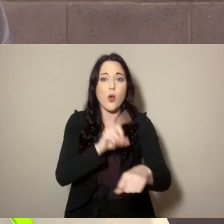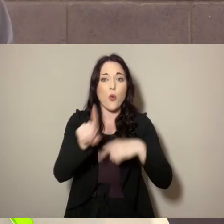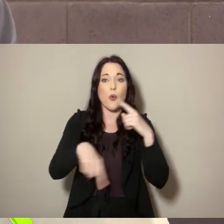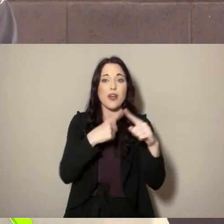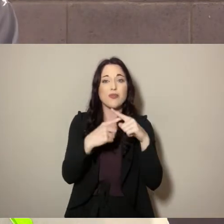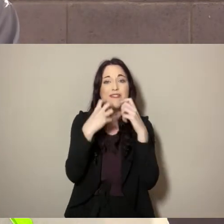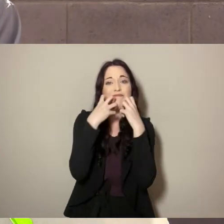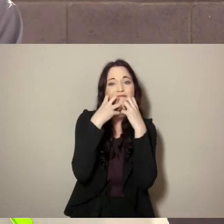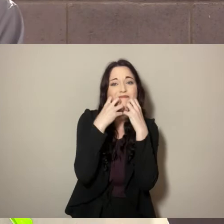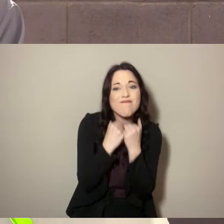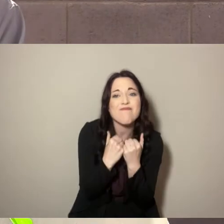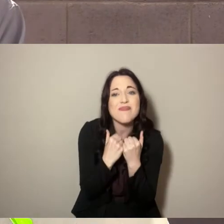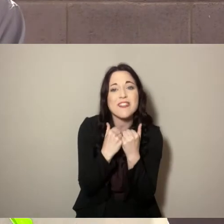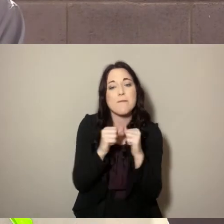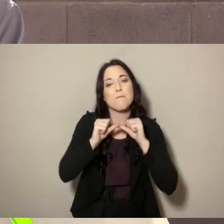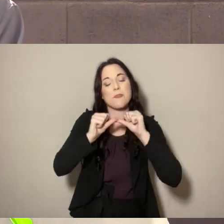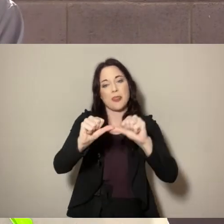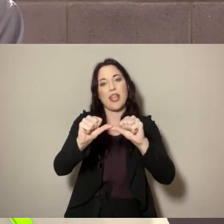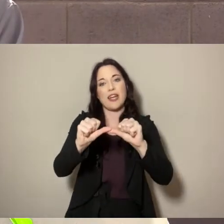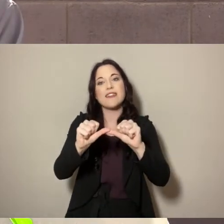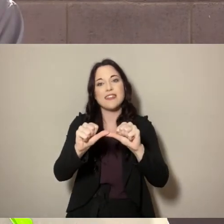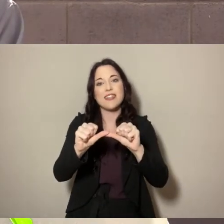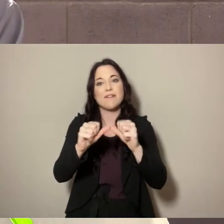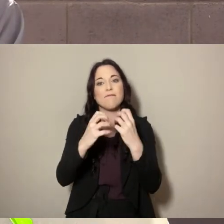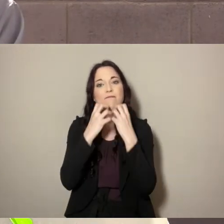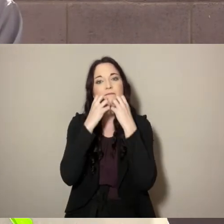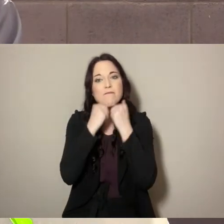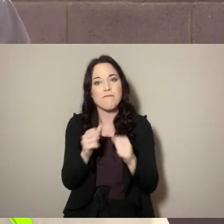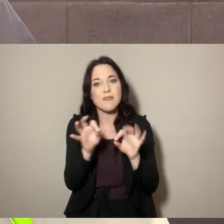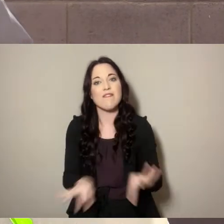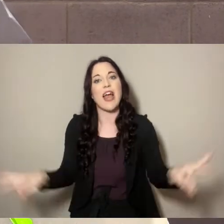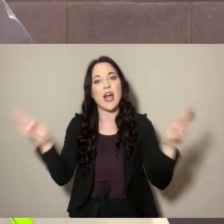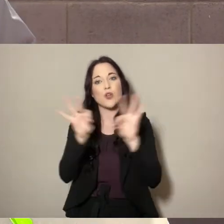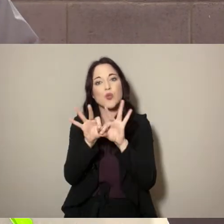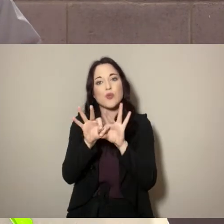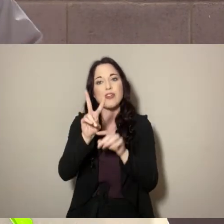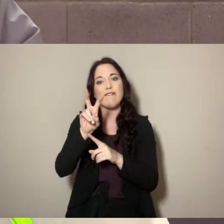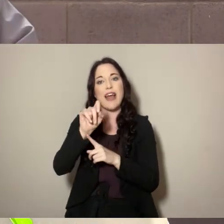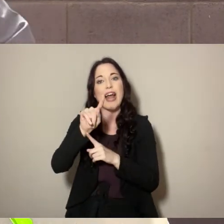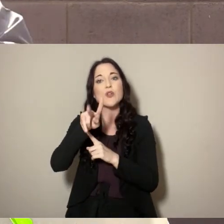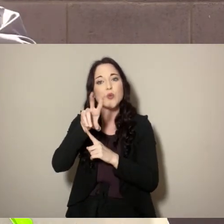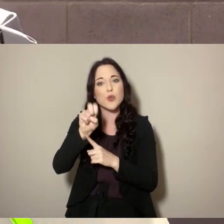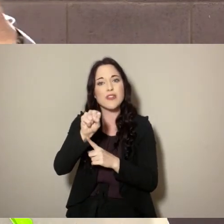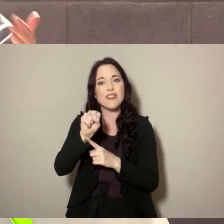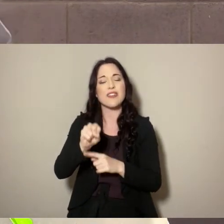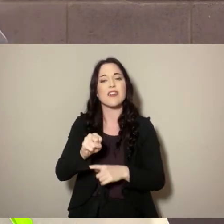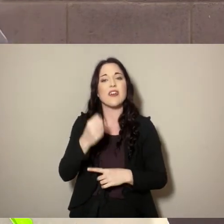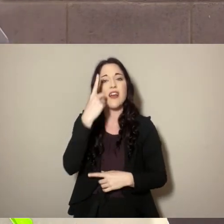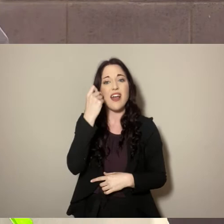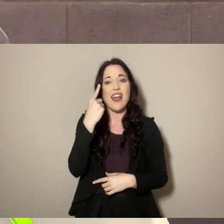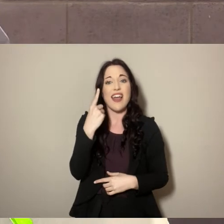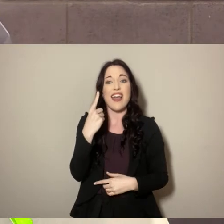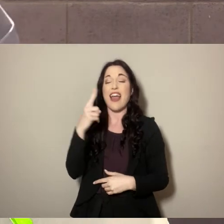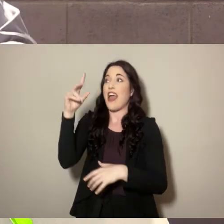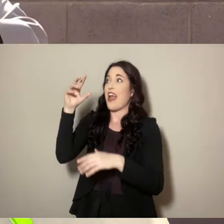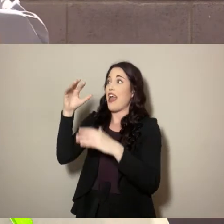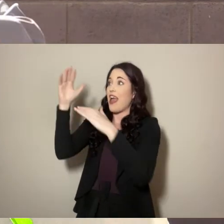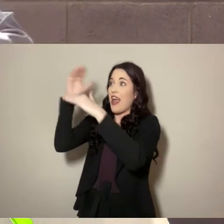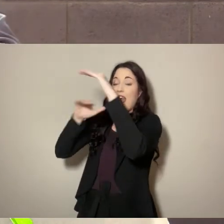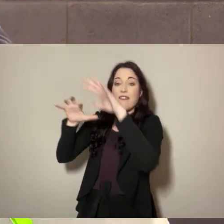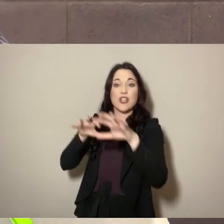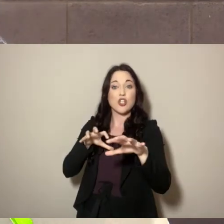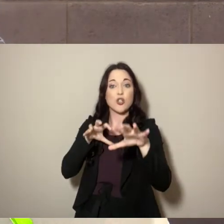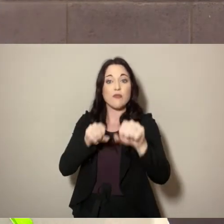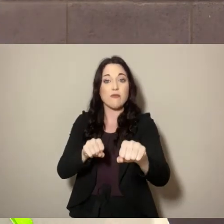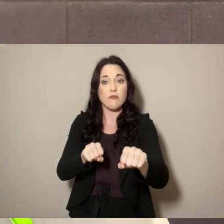but in lasting values. Heaven is both internal and external, within